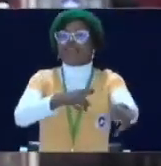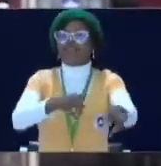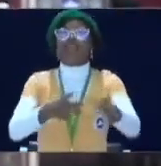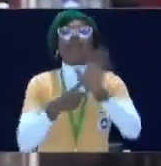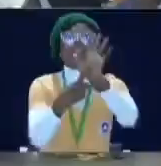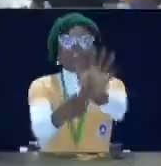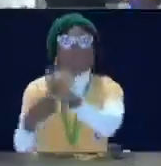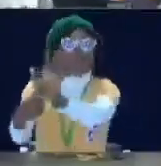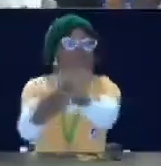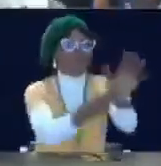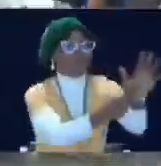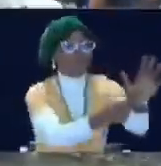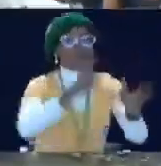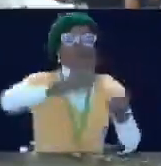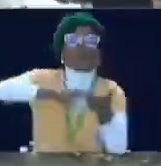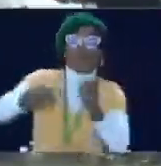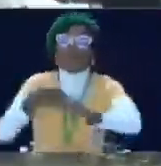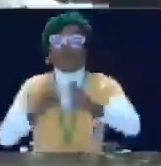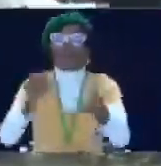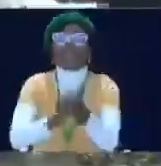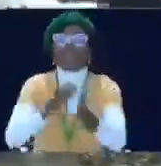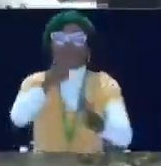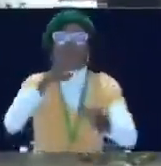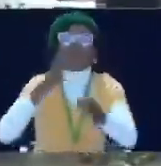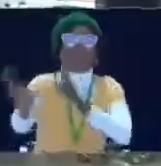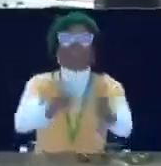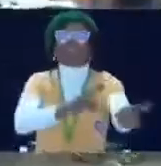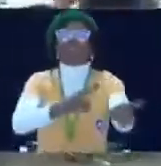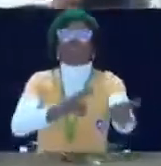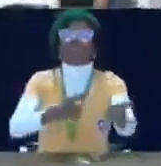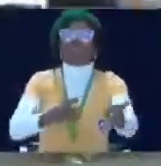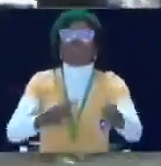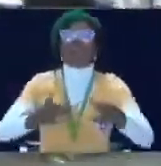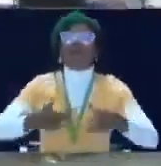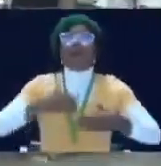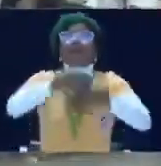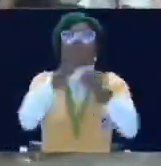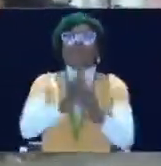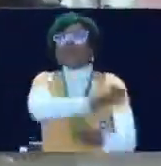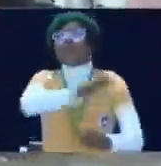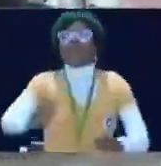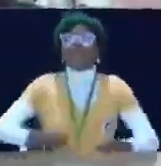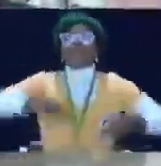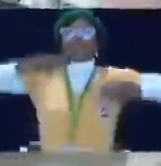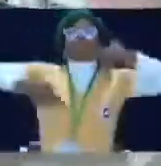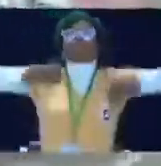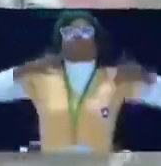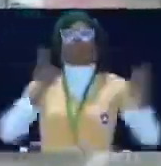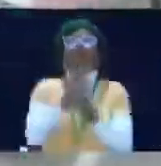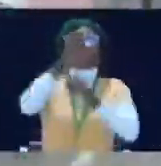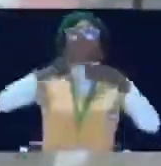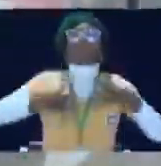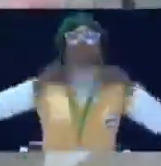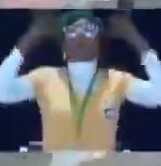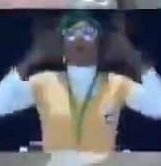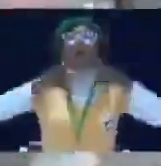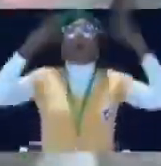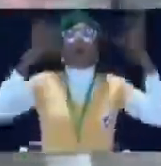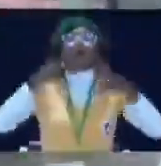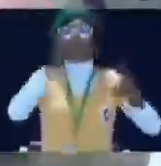Show your neighbor that you are ready. Make a joyful noise of hallelujah.